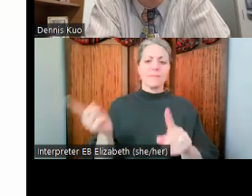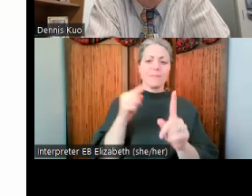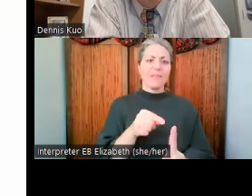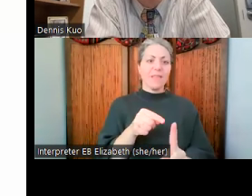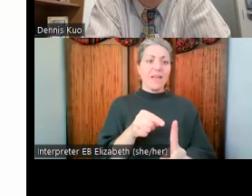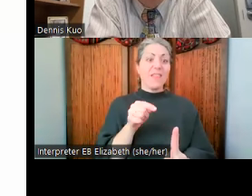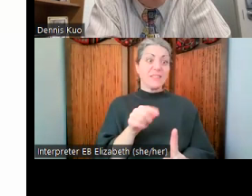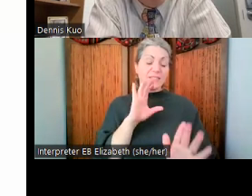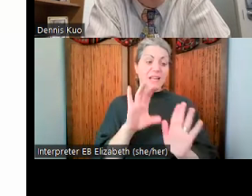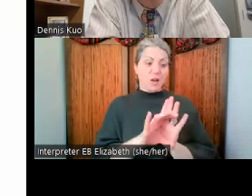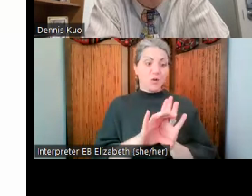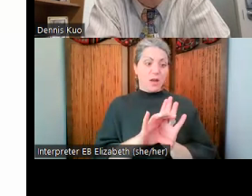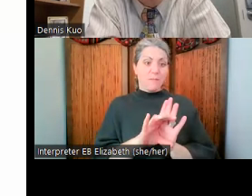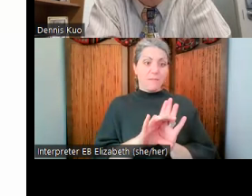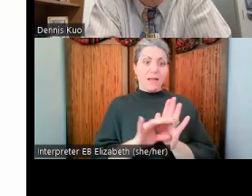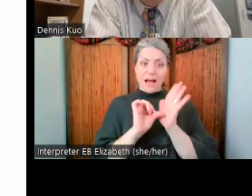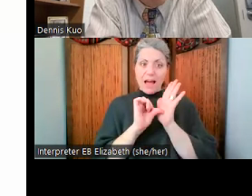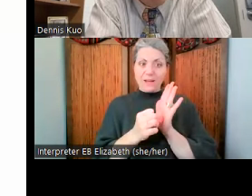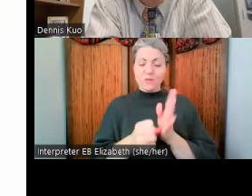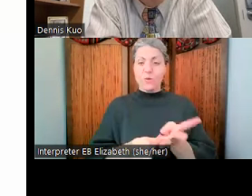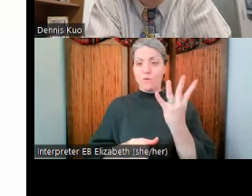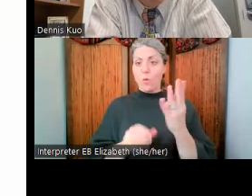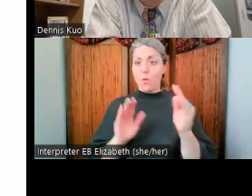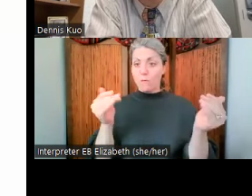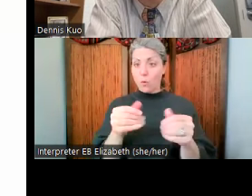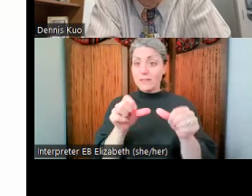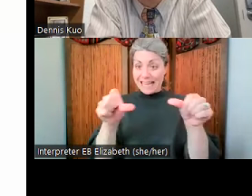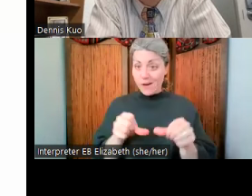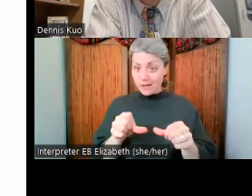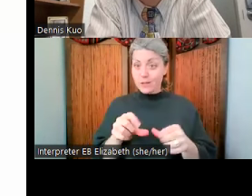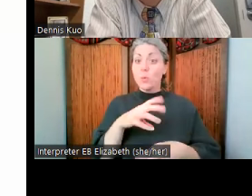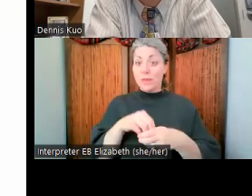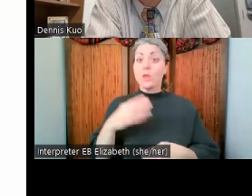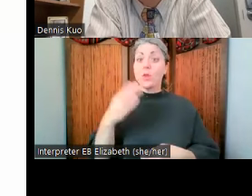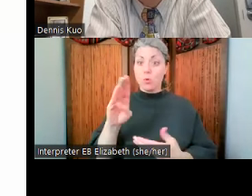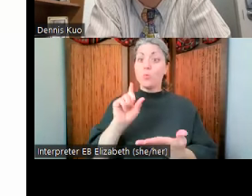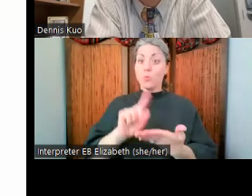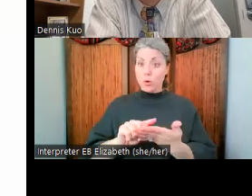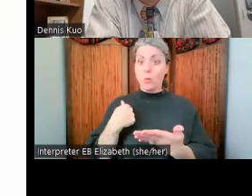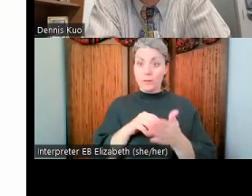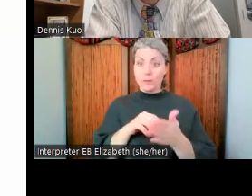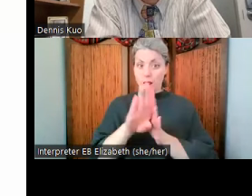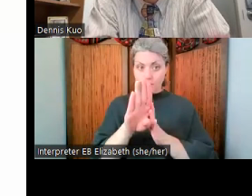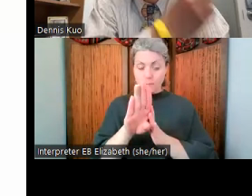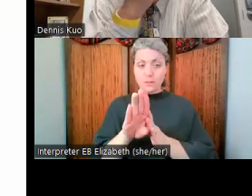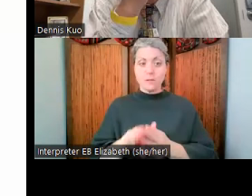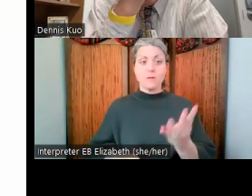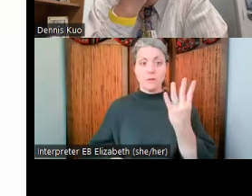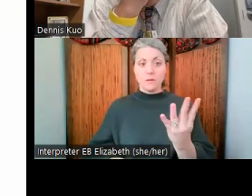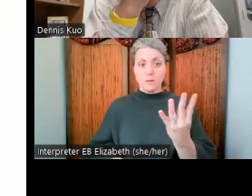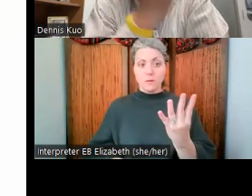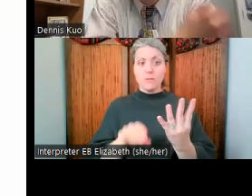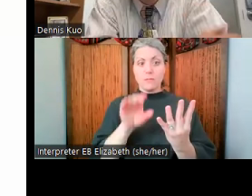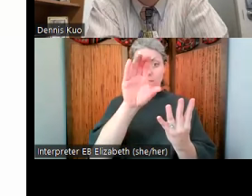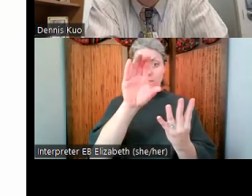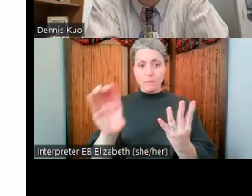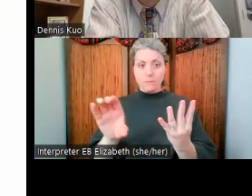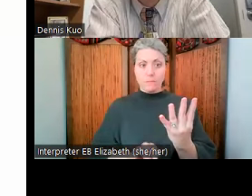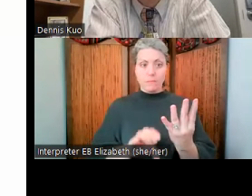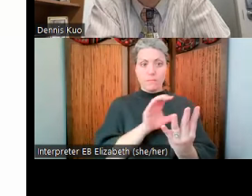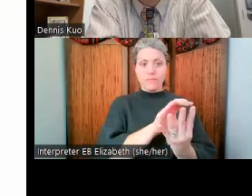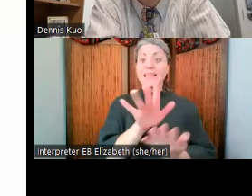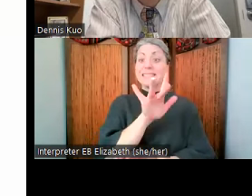blueprint, highlights the 4 focus areas of discussion within the blueprint for children with special healthcare needs. At the center, you'll see that we start